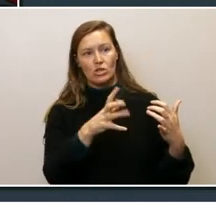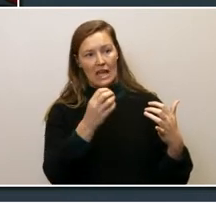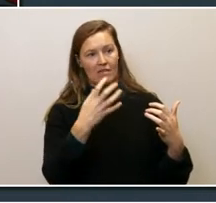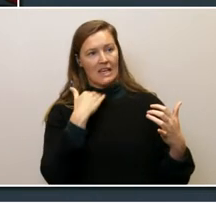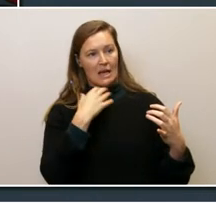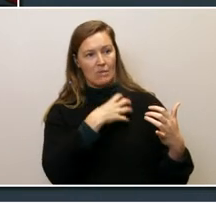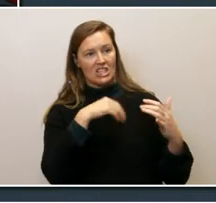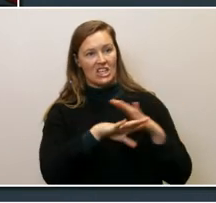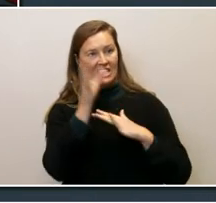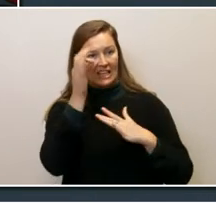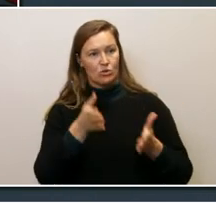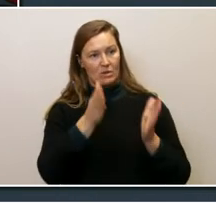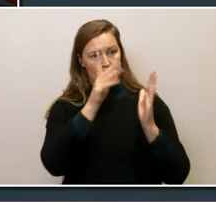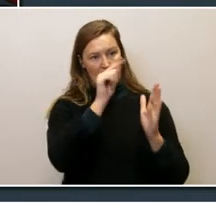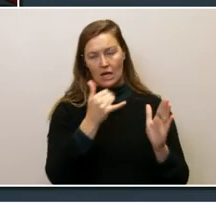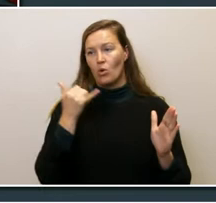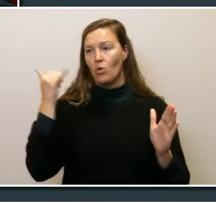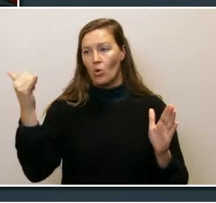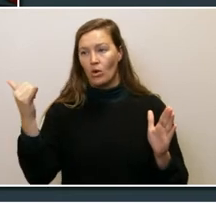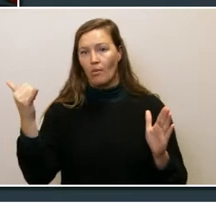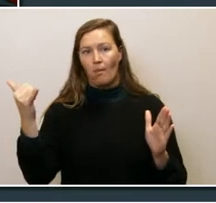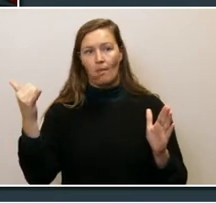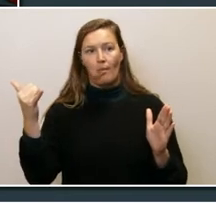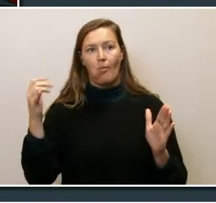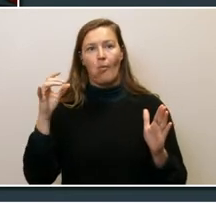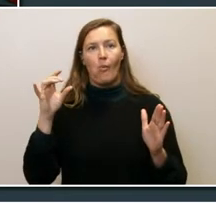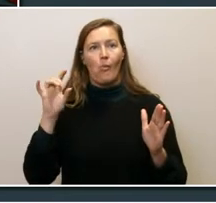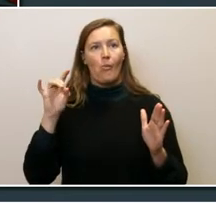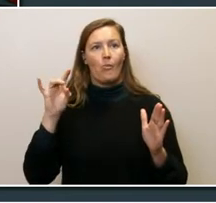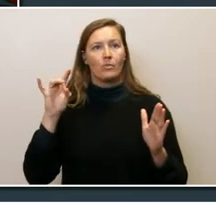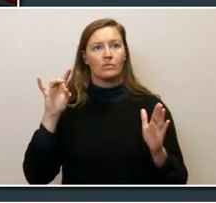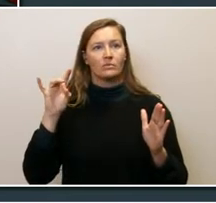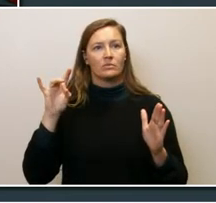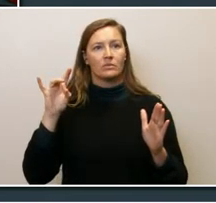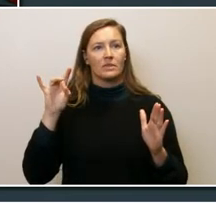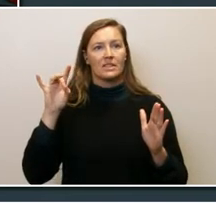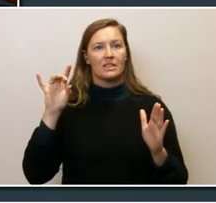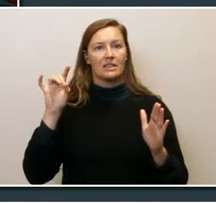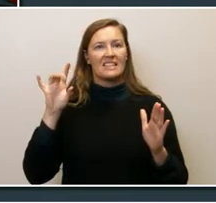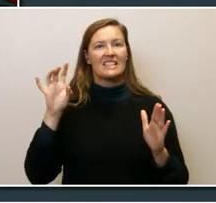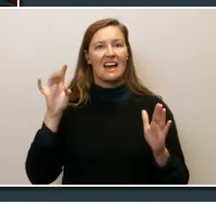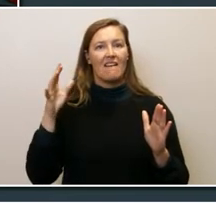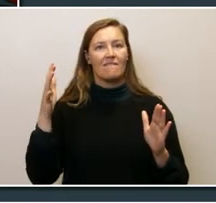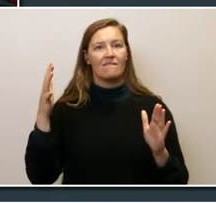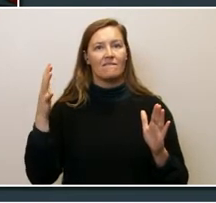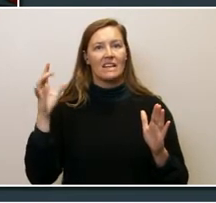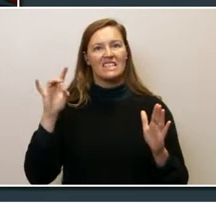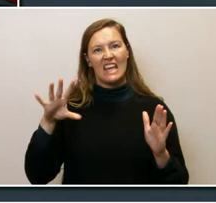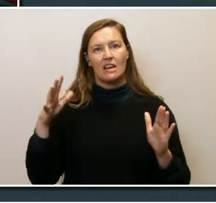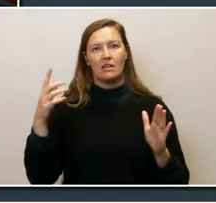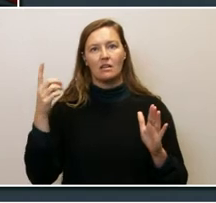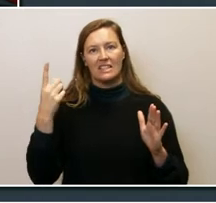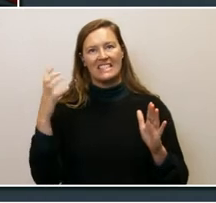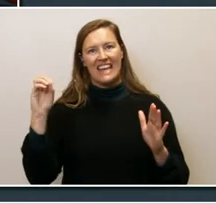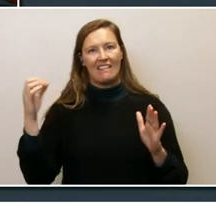wearing patches in council buildings, then they can call 10-5. It's the number that you call, which is a non-urgent. So call the